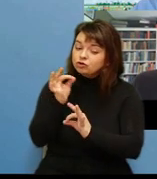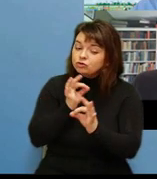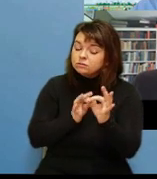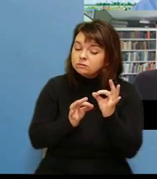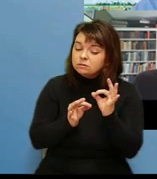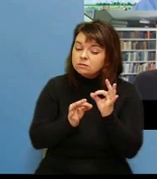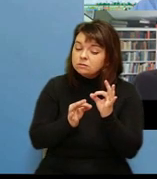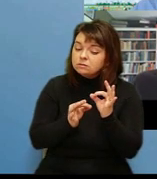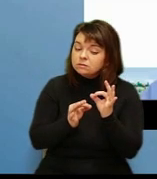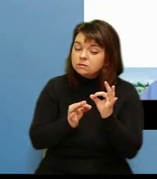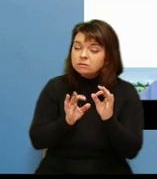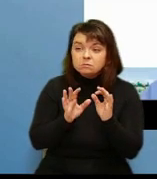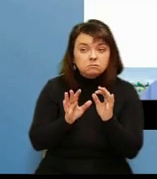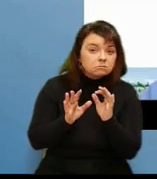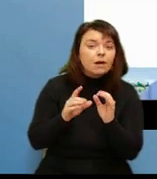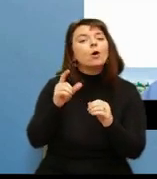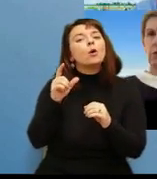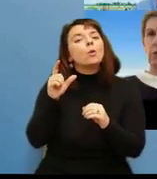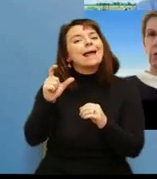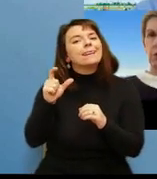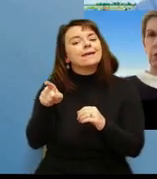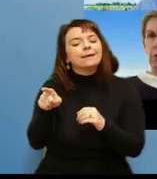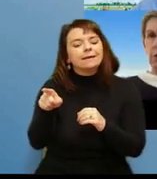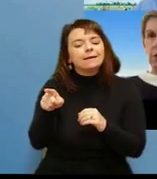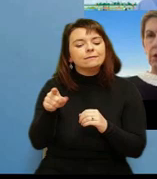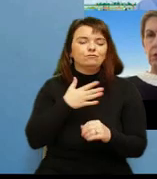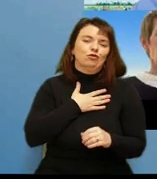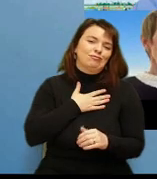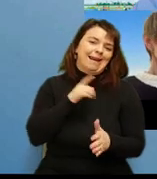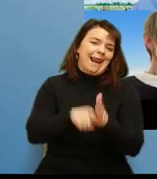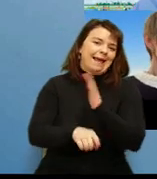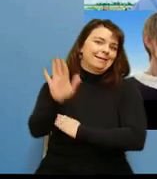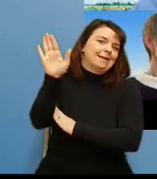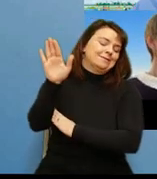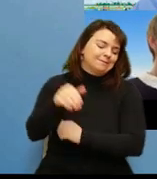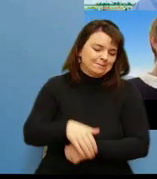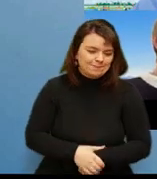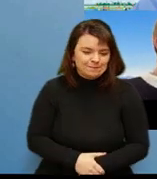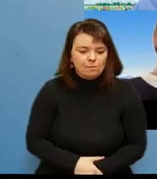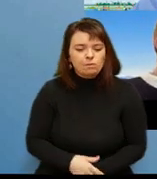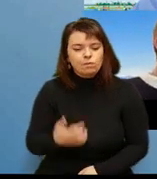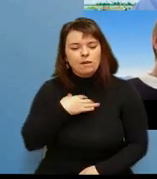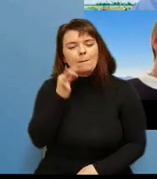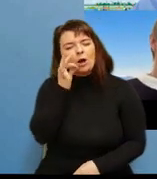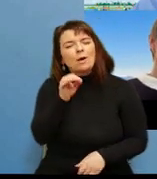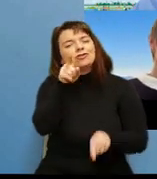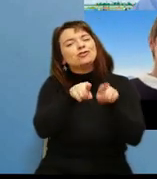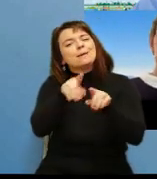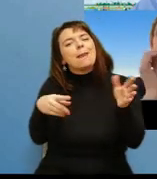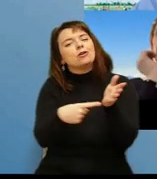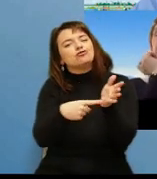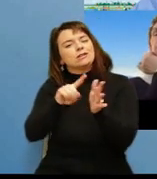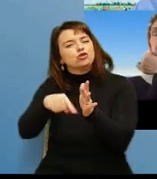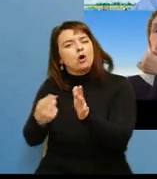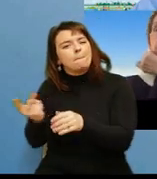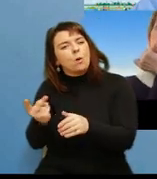question or comment? If not, oh, Kathy. Sorry, late hand. Yeah. My questions were